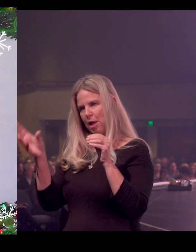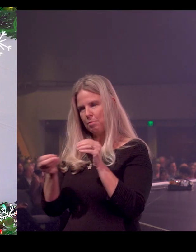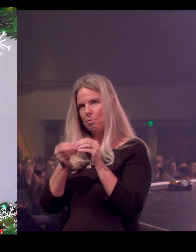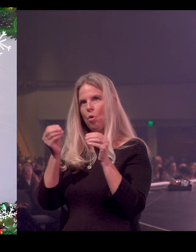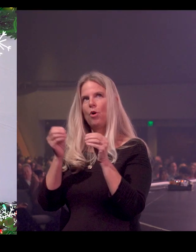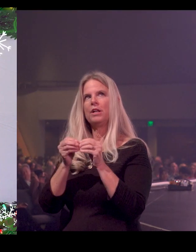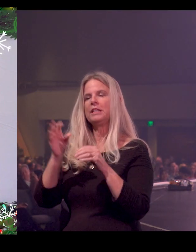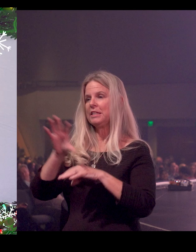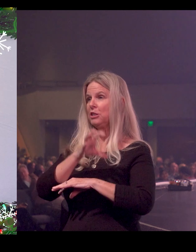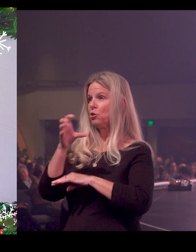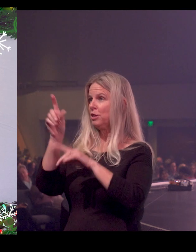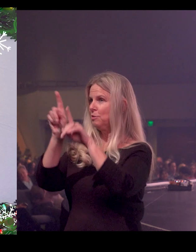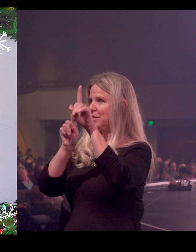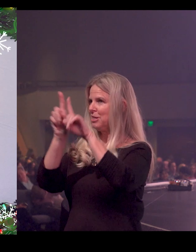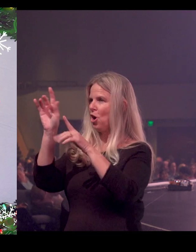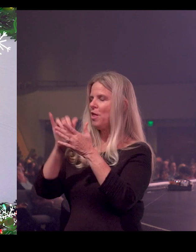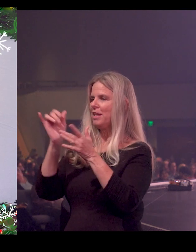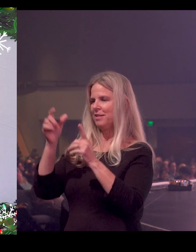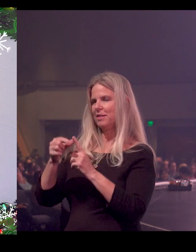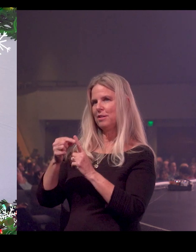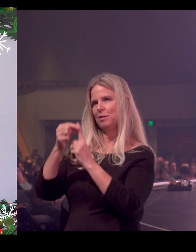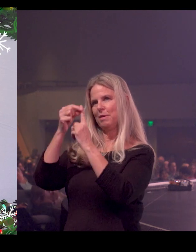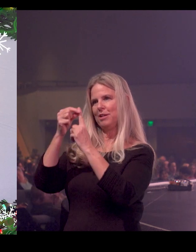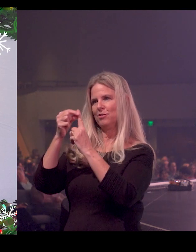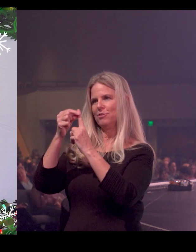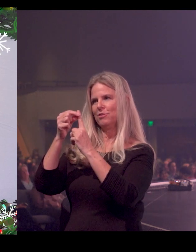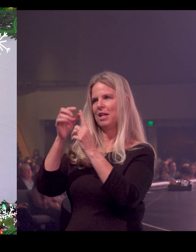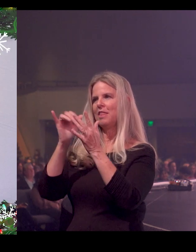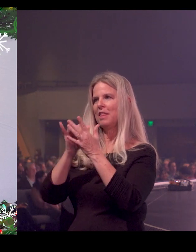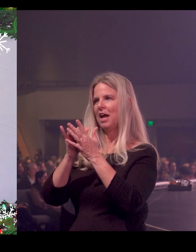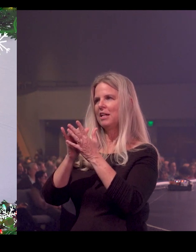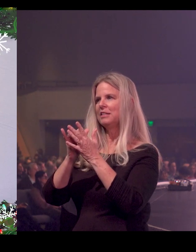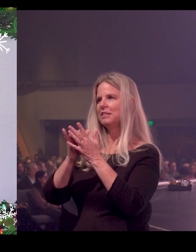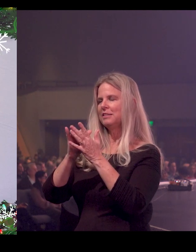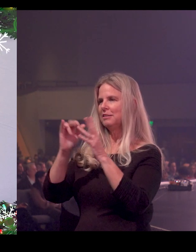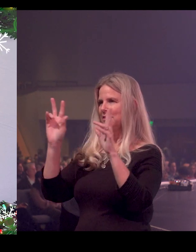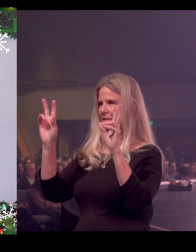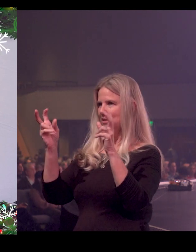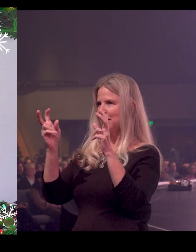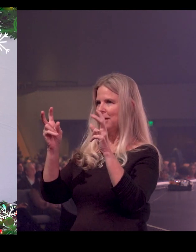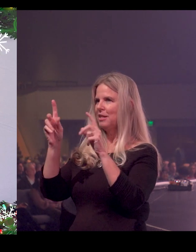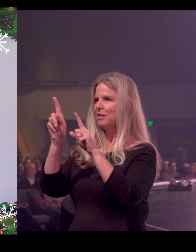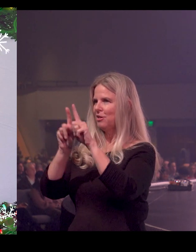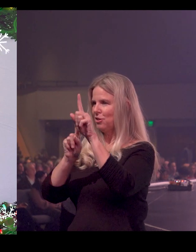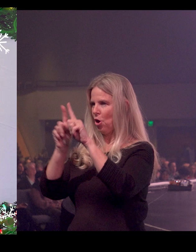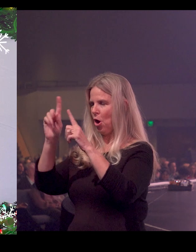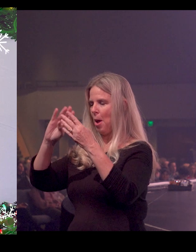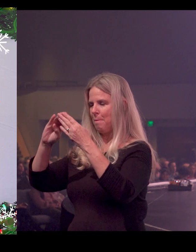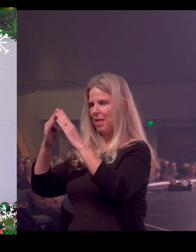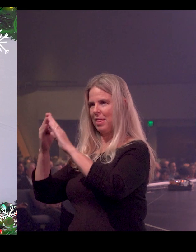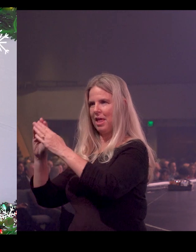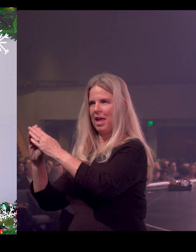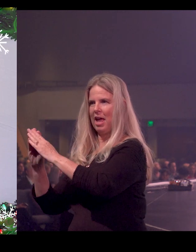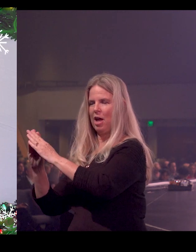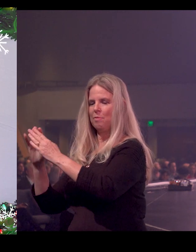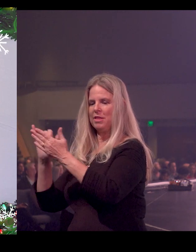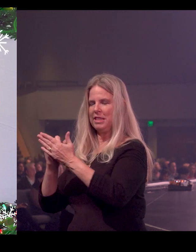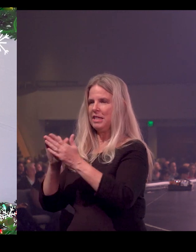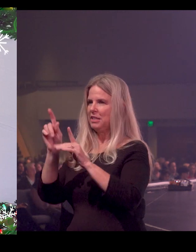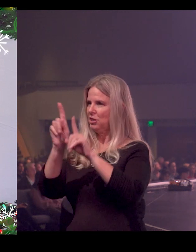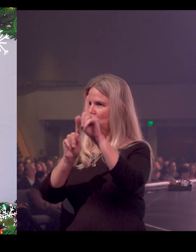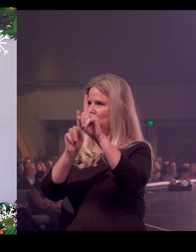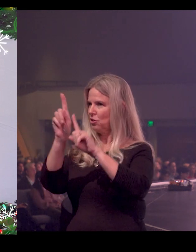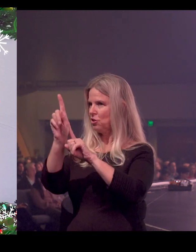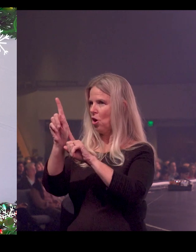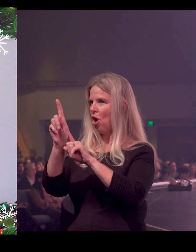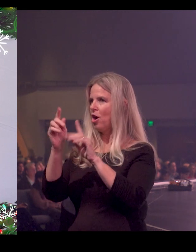also known as the Star of Bethlehem. And this star stands for kingship. And Jesus is our